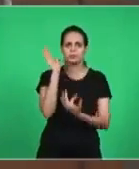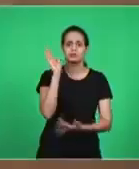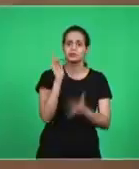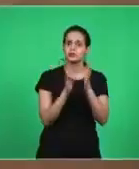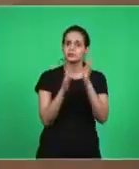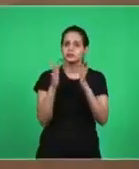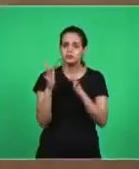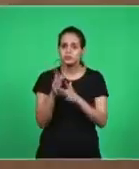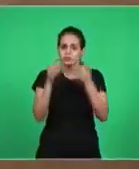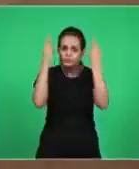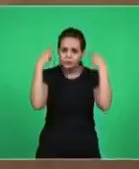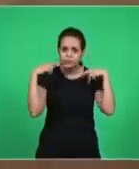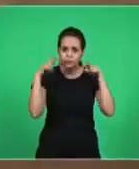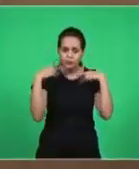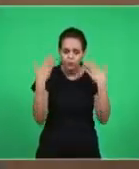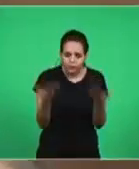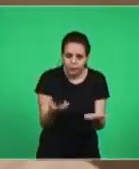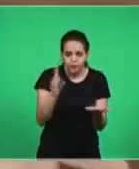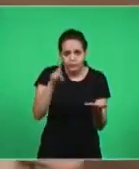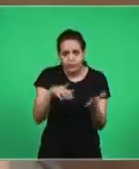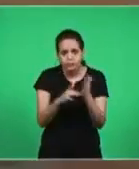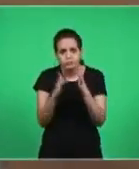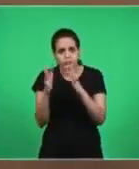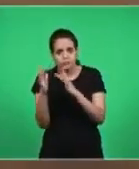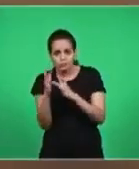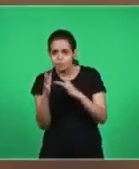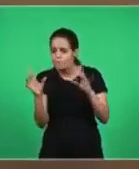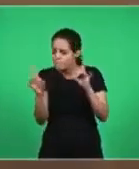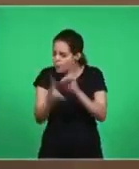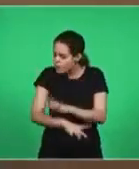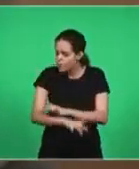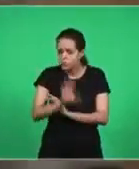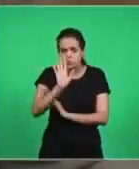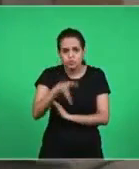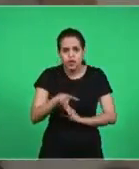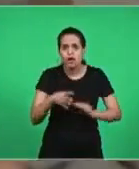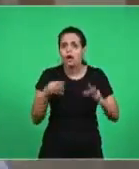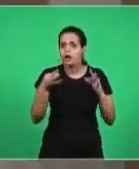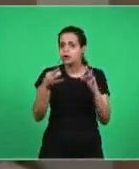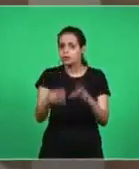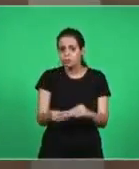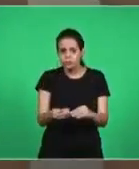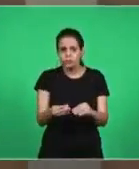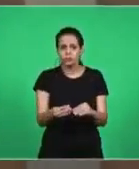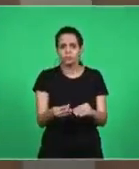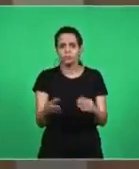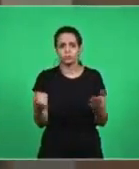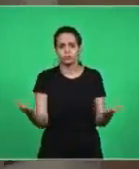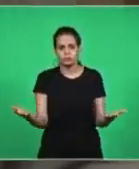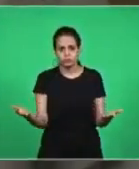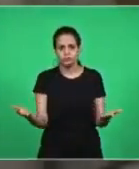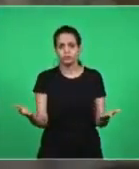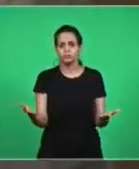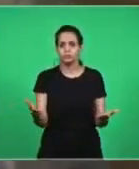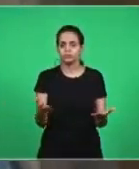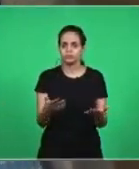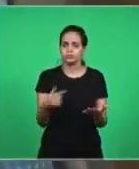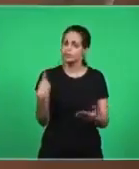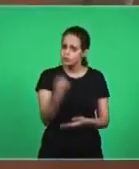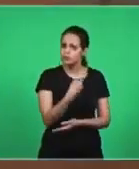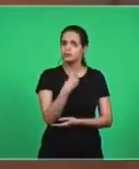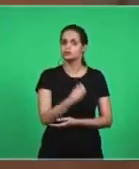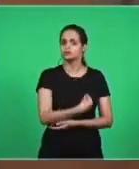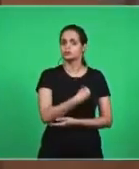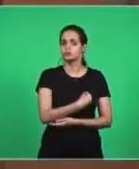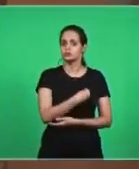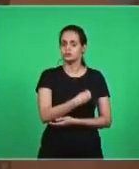food, the lamb, the feast is all ready. There's nothing else to do. That's what it is. It is the